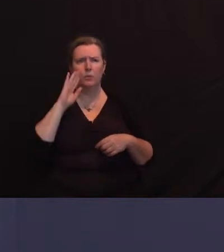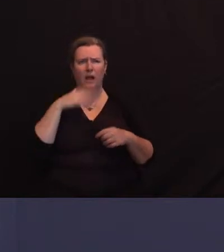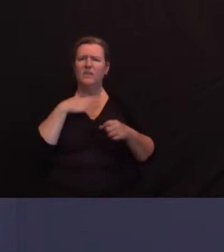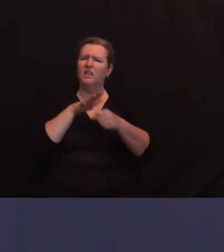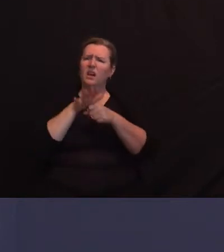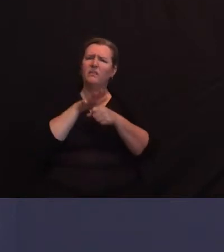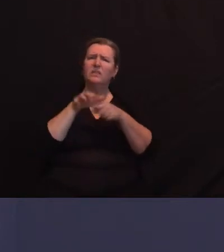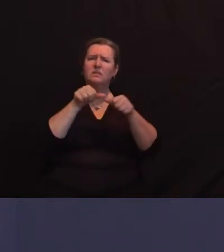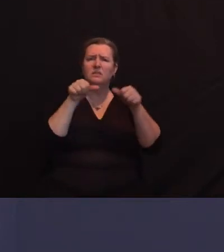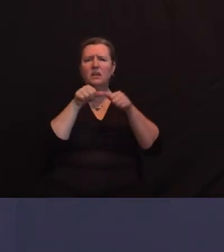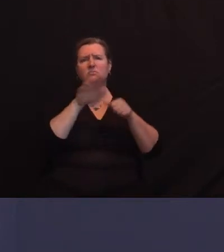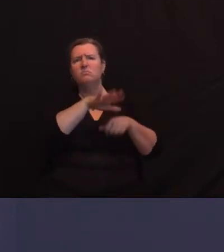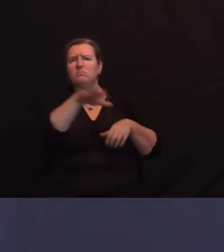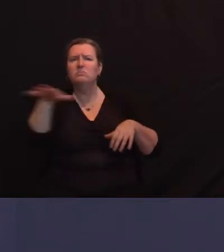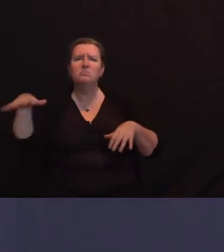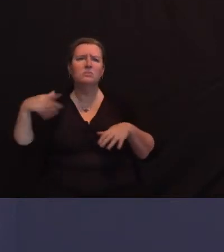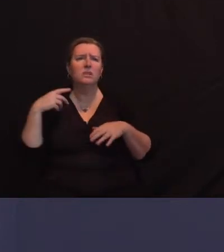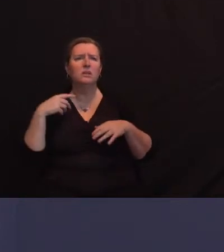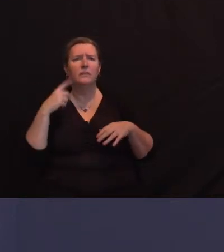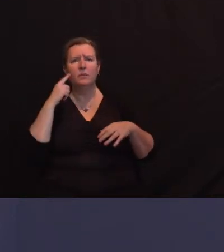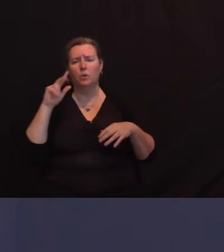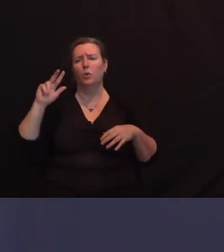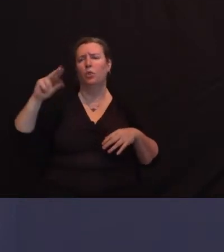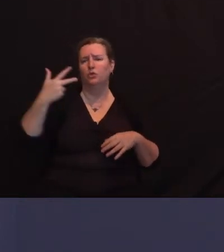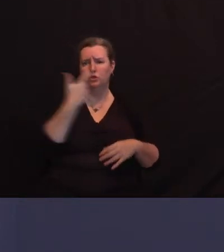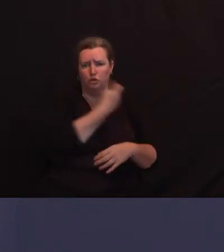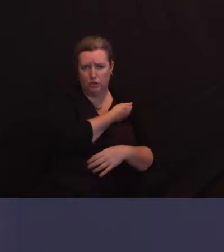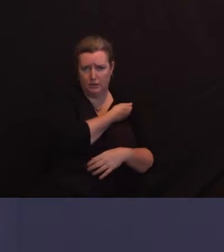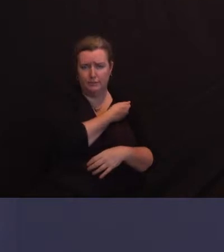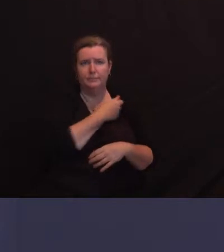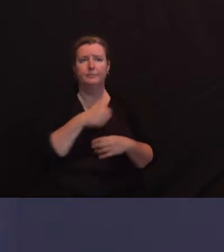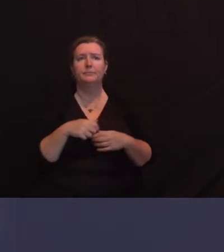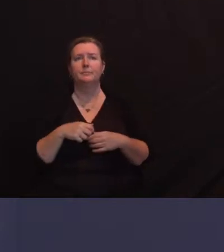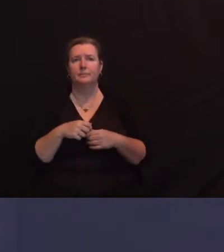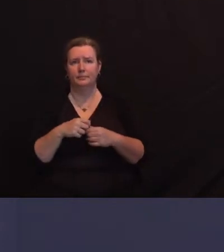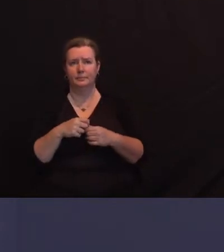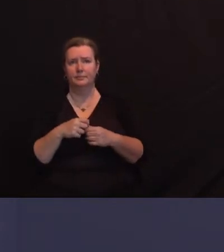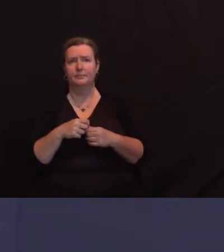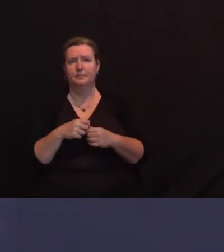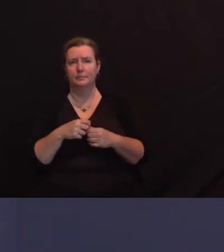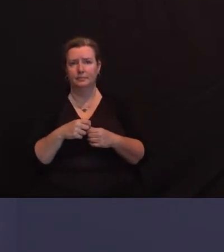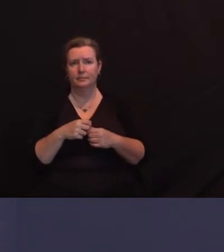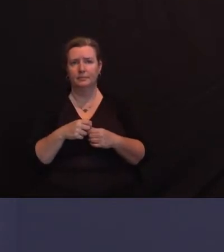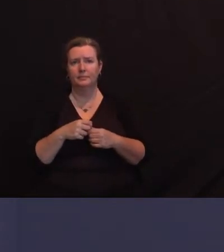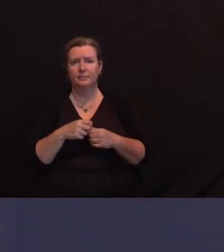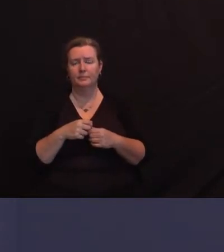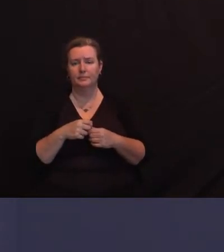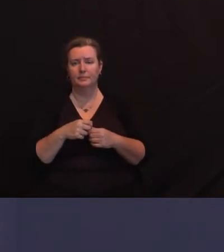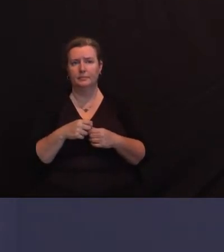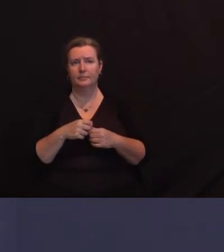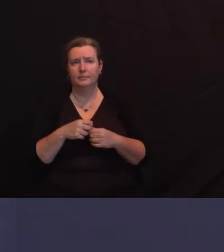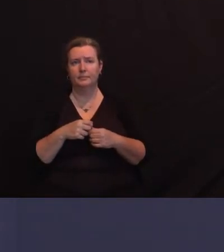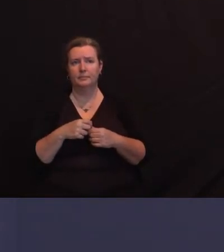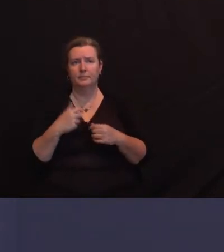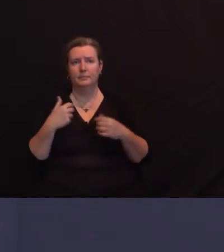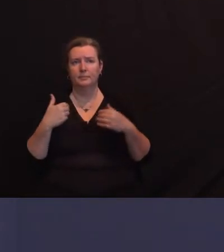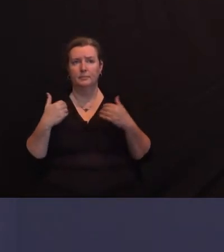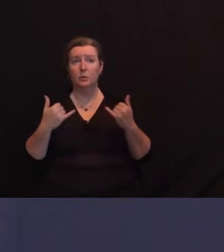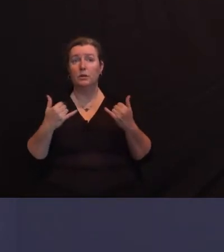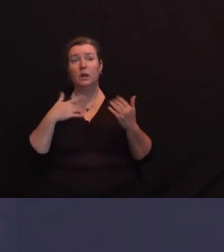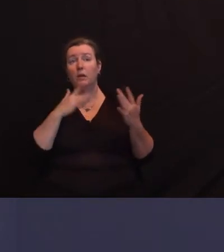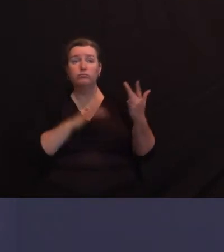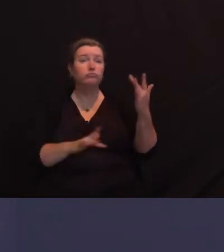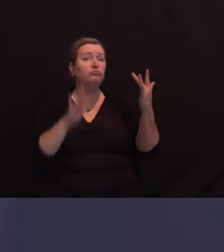shots to all previously vaccinated New Jerseyans. We're reaching out to our pods, our points of